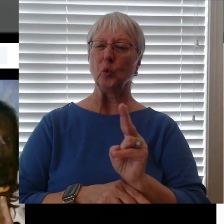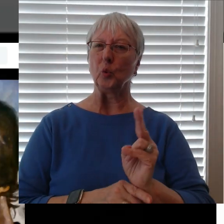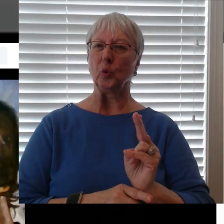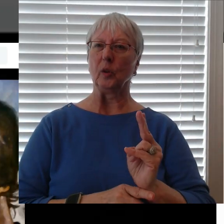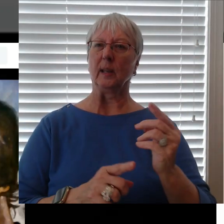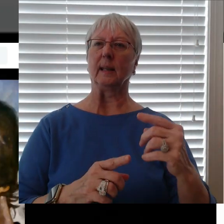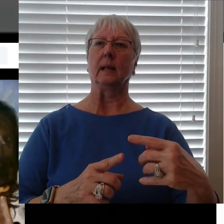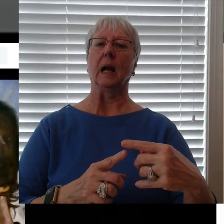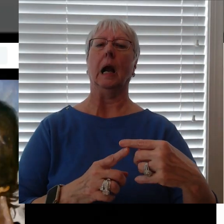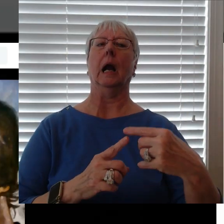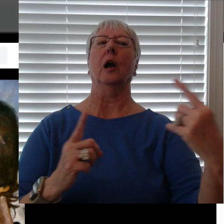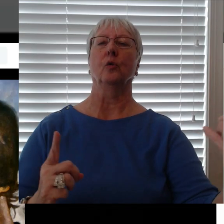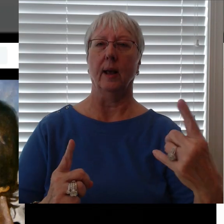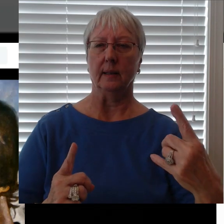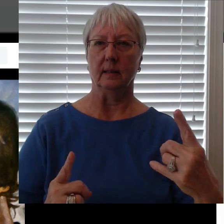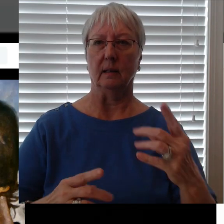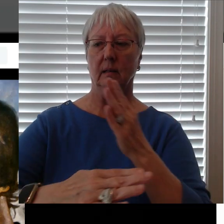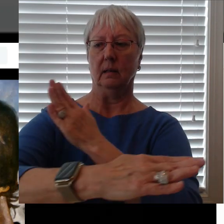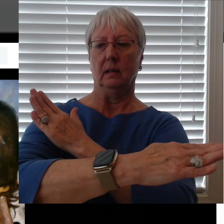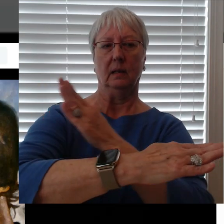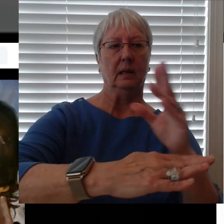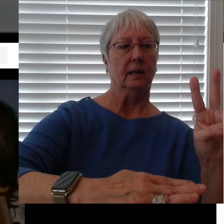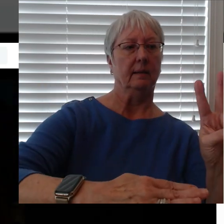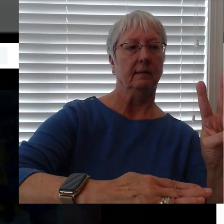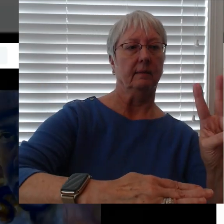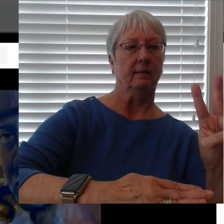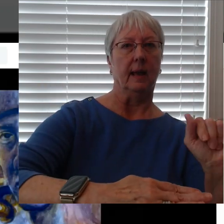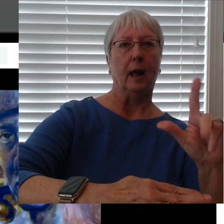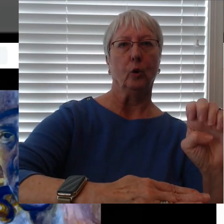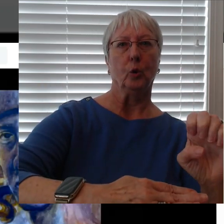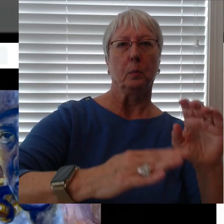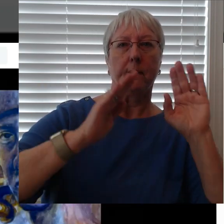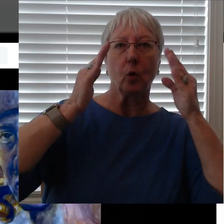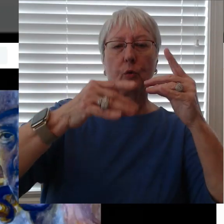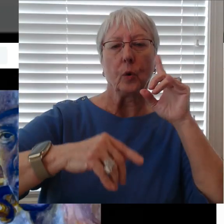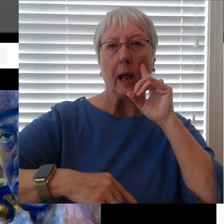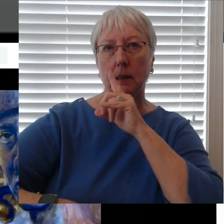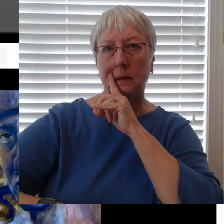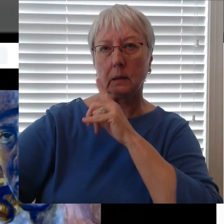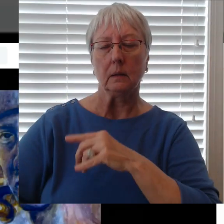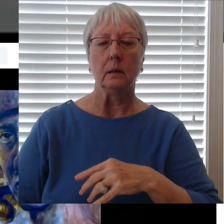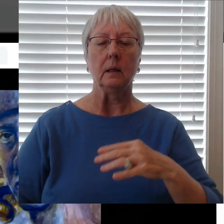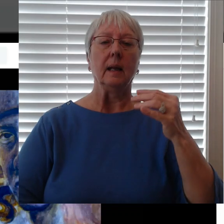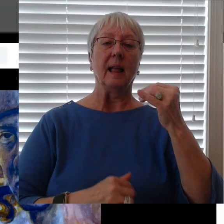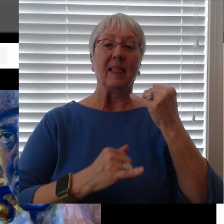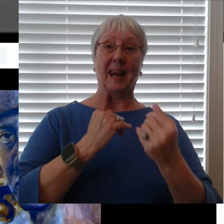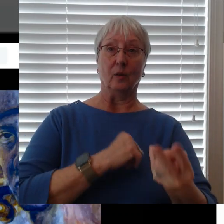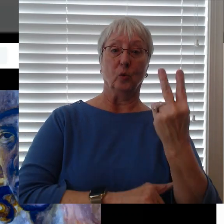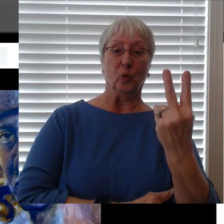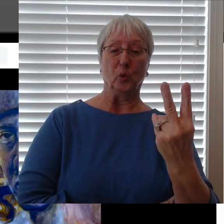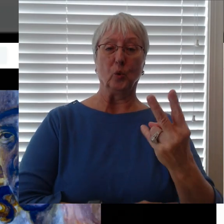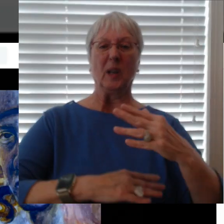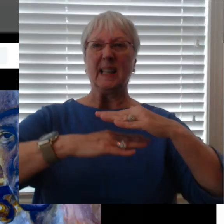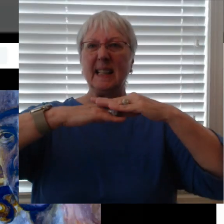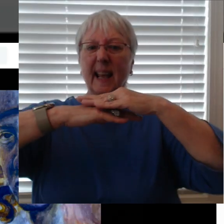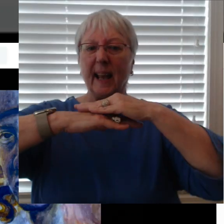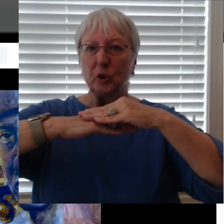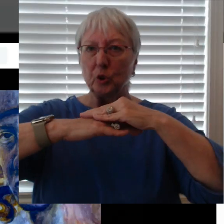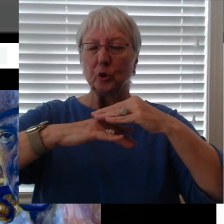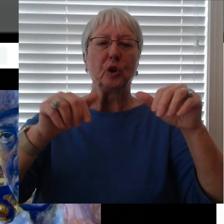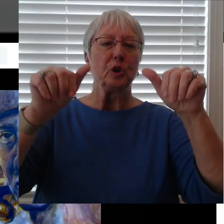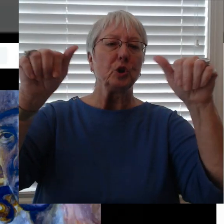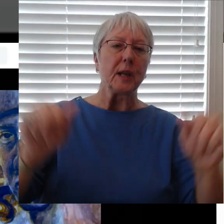of value with a main focus on the eyes. Then these last two use texture, shape, and light with value to compose